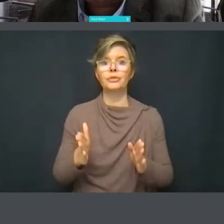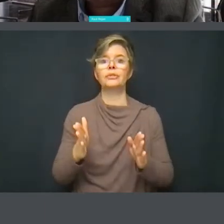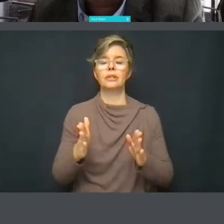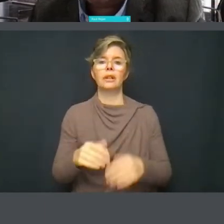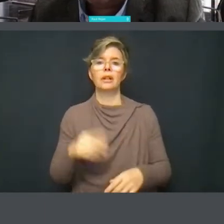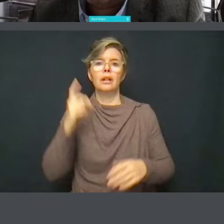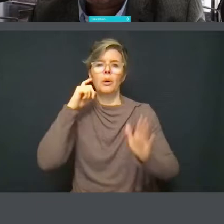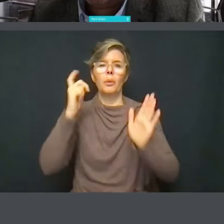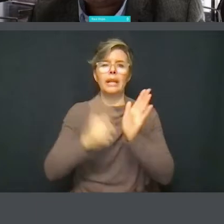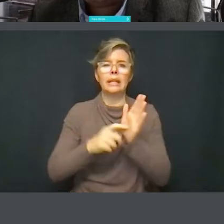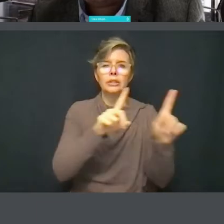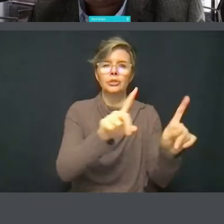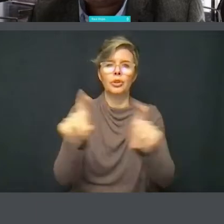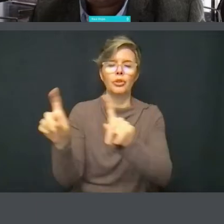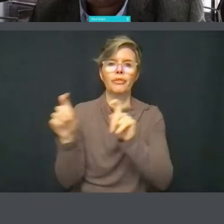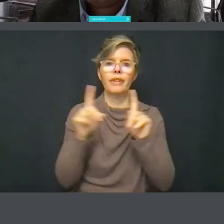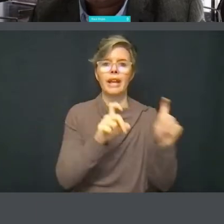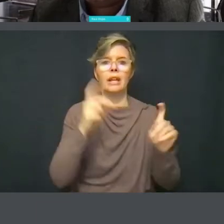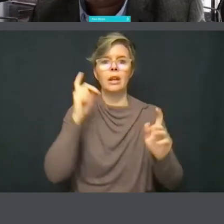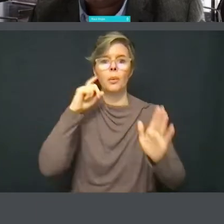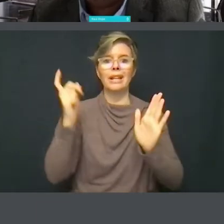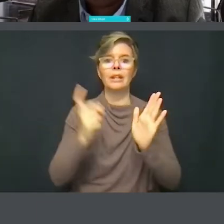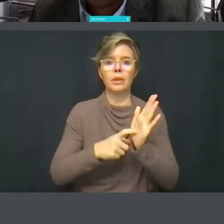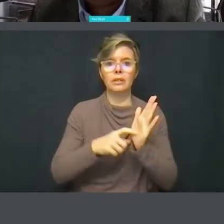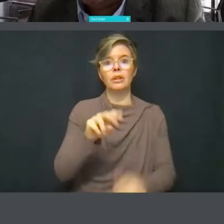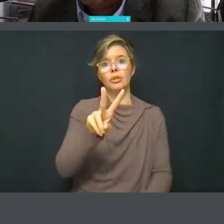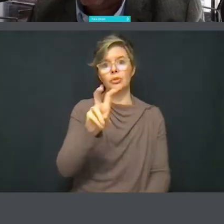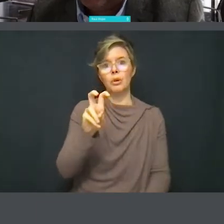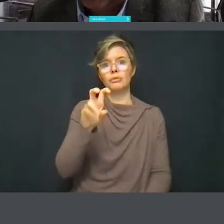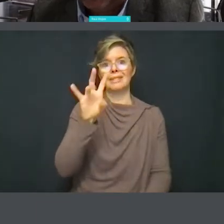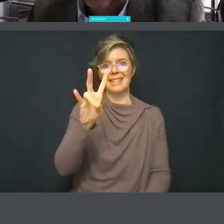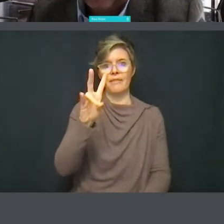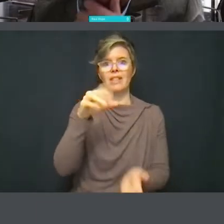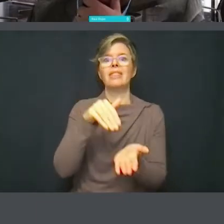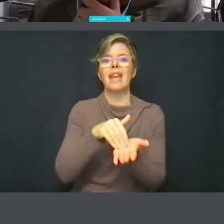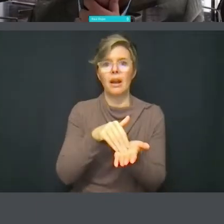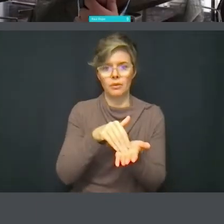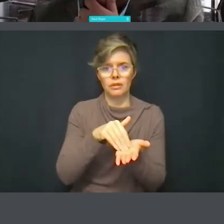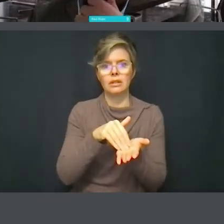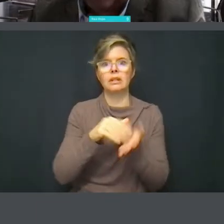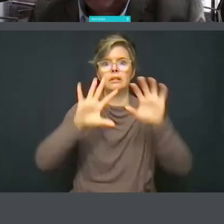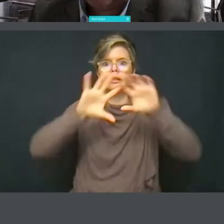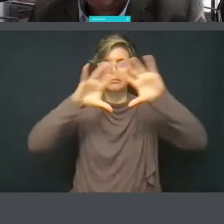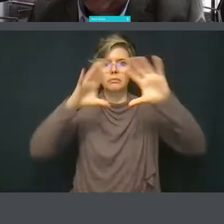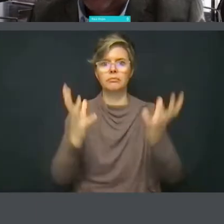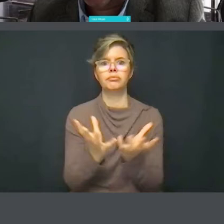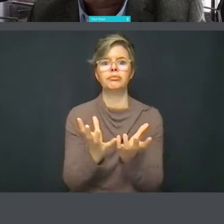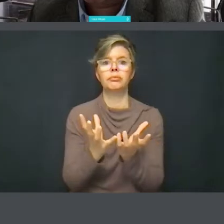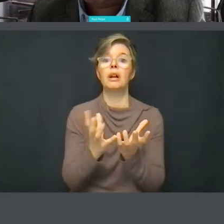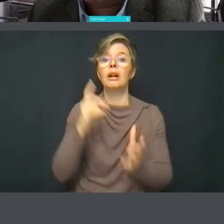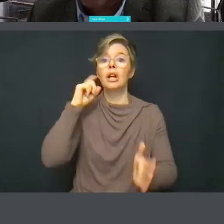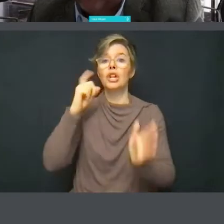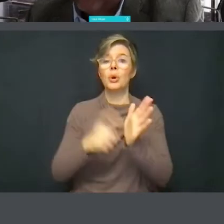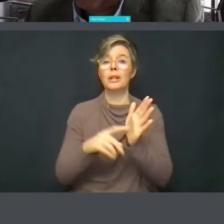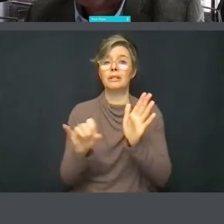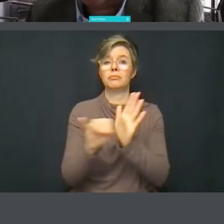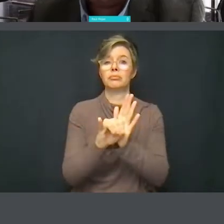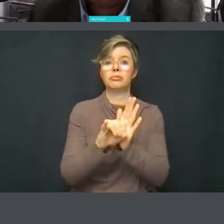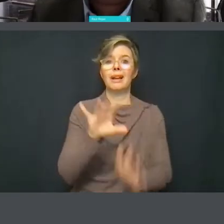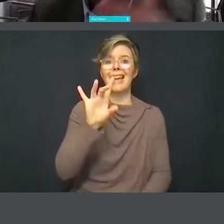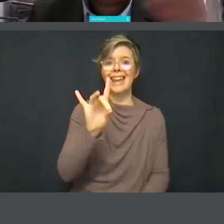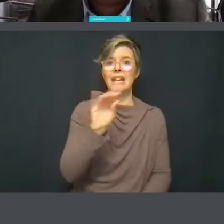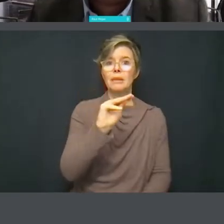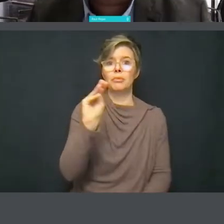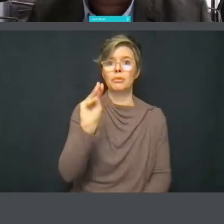that 207,000, about 8% report to be bilingual providers. And the majority of that 8% happen to be